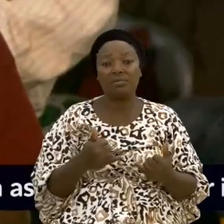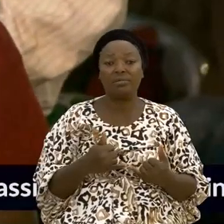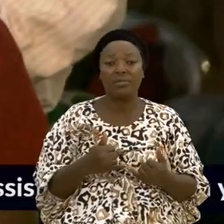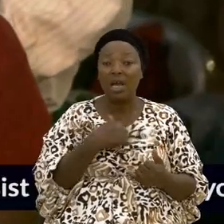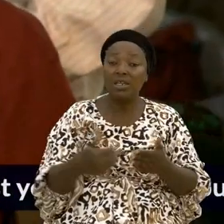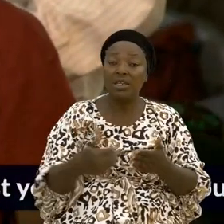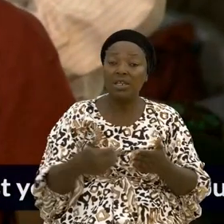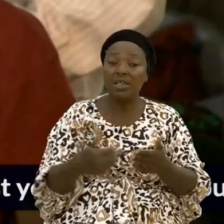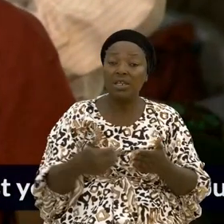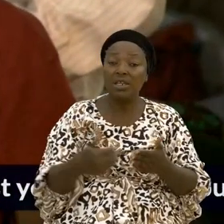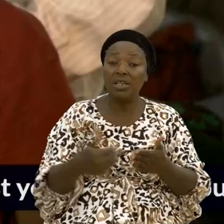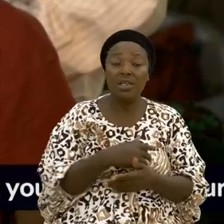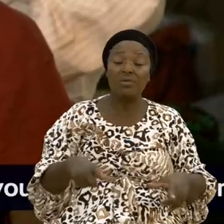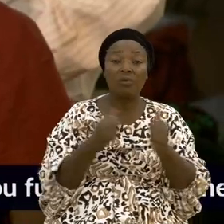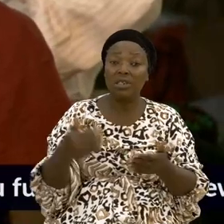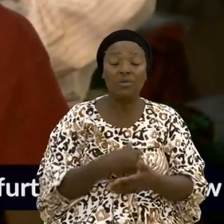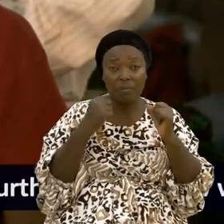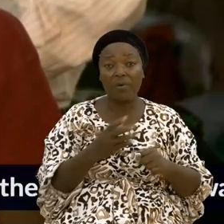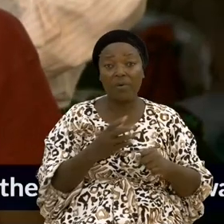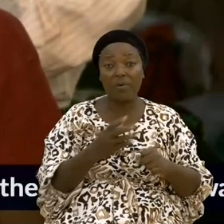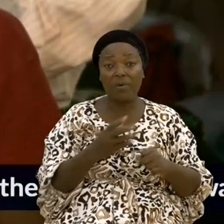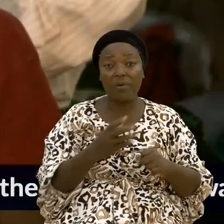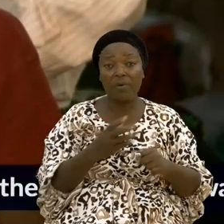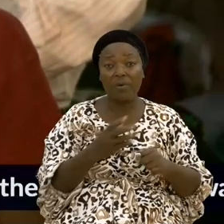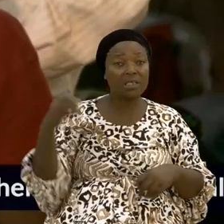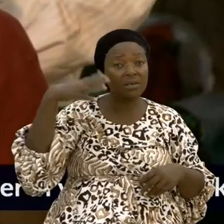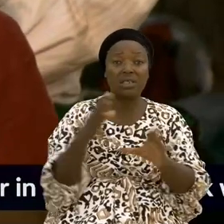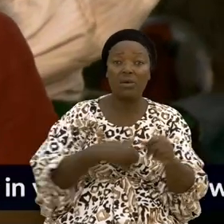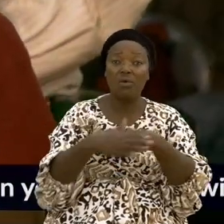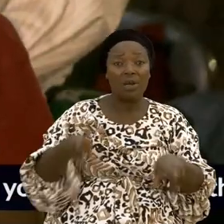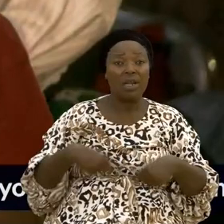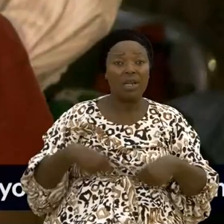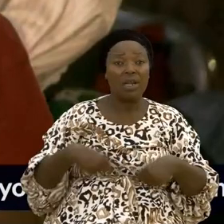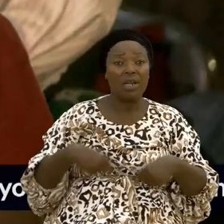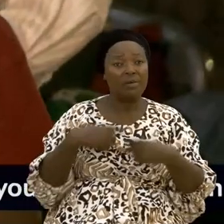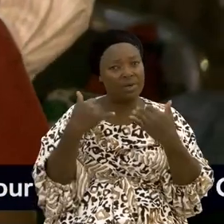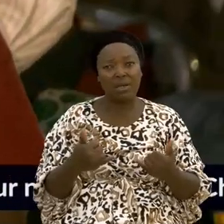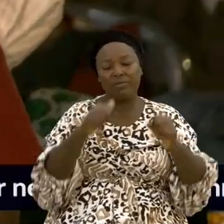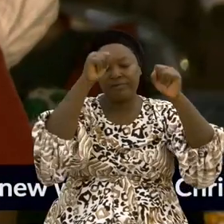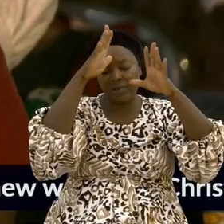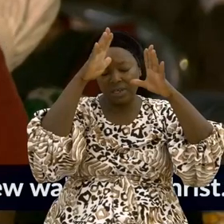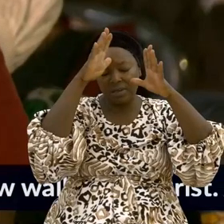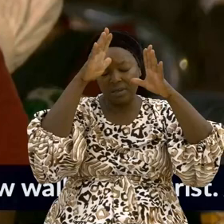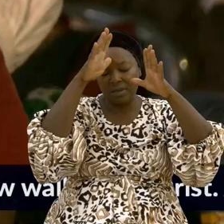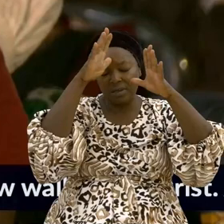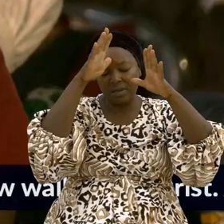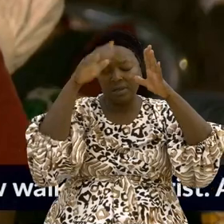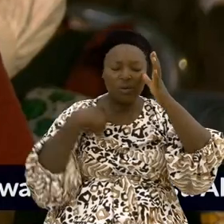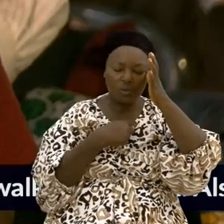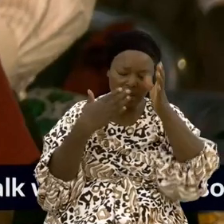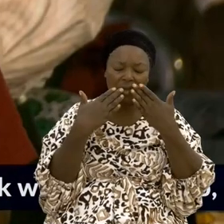And the new life, or the new power and the grace take over your life right now. Father, we thank